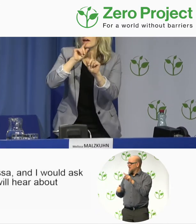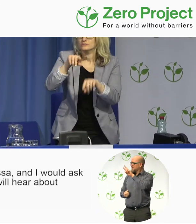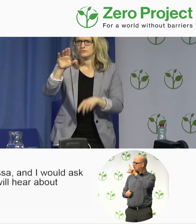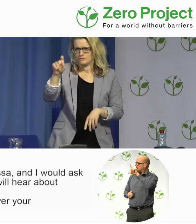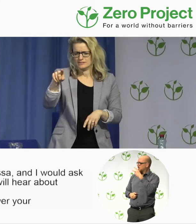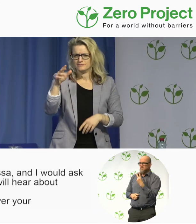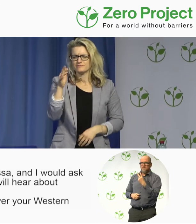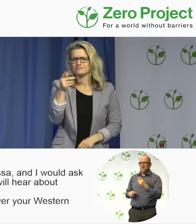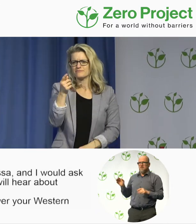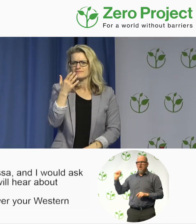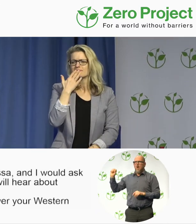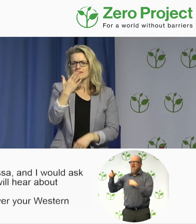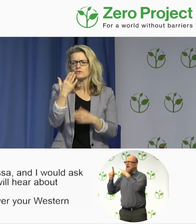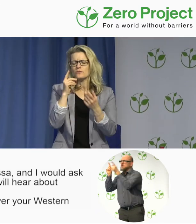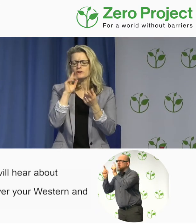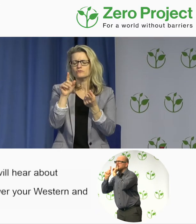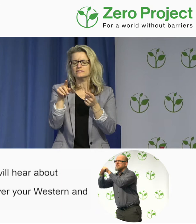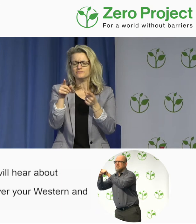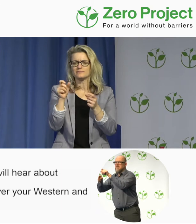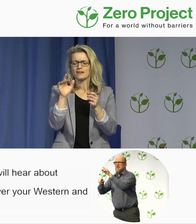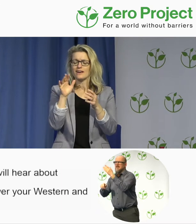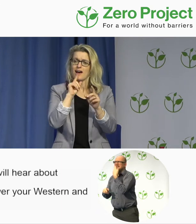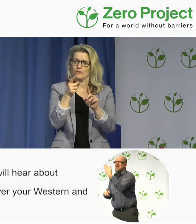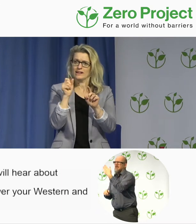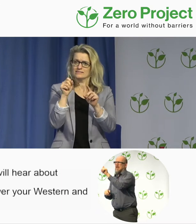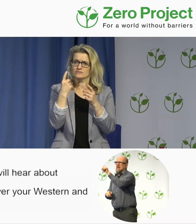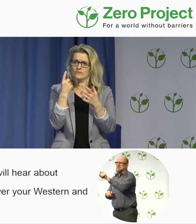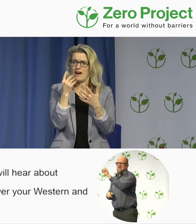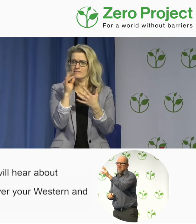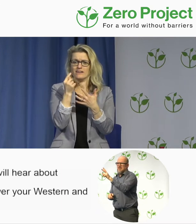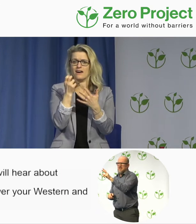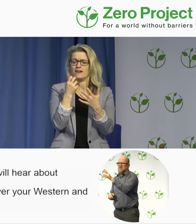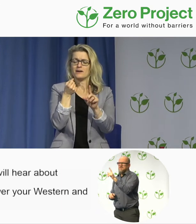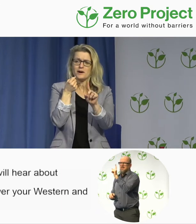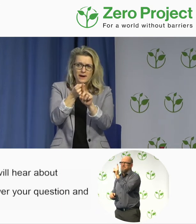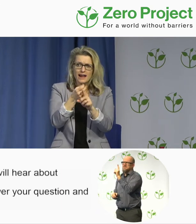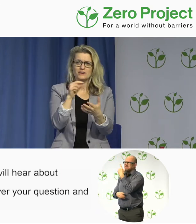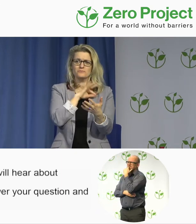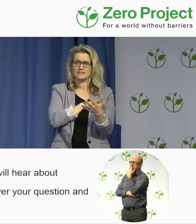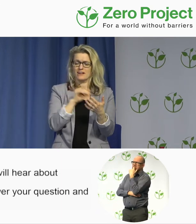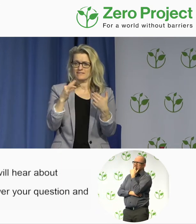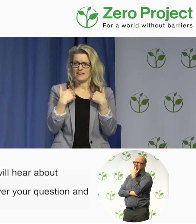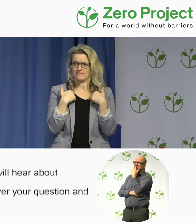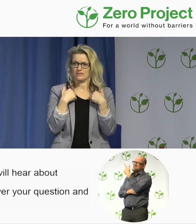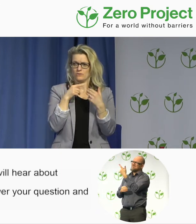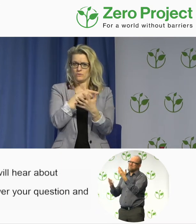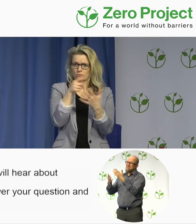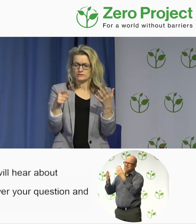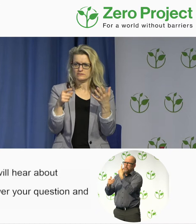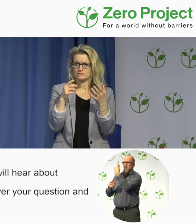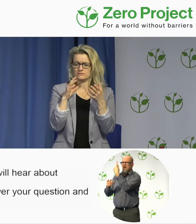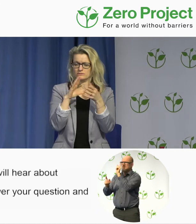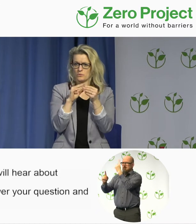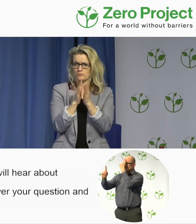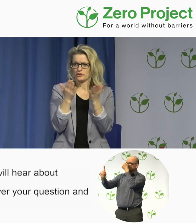Okay, so just as I'll quickly answer your question, and thank you for asking it. Yes, one of the major impacts